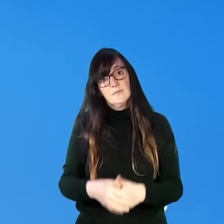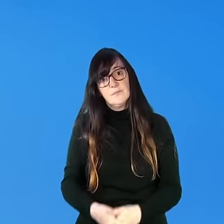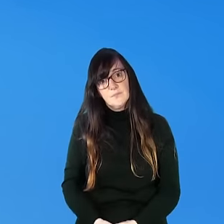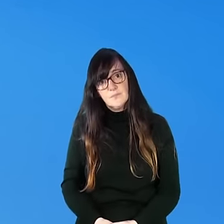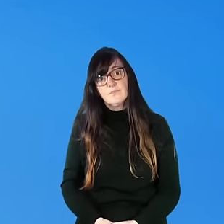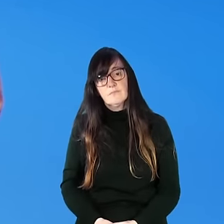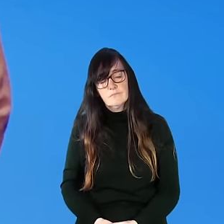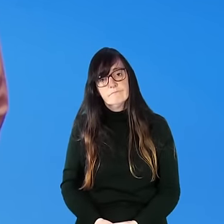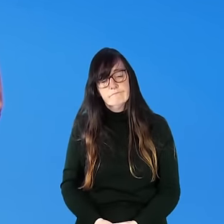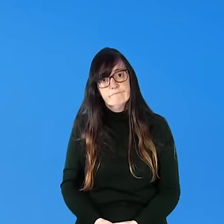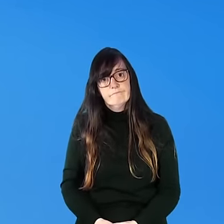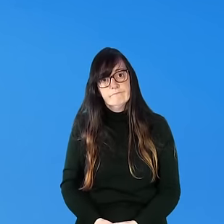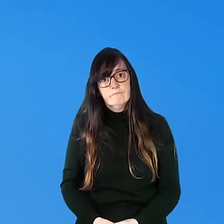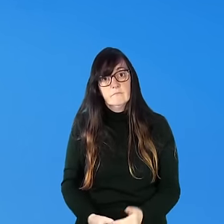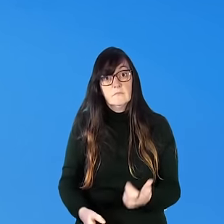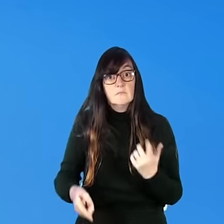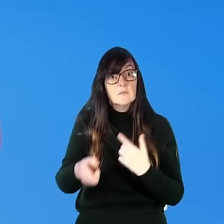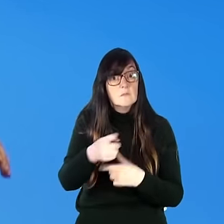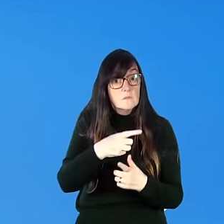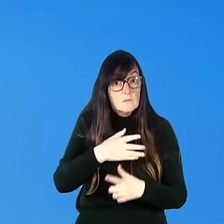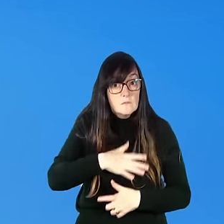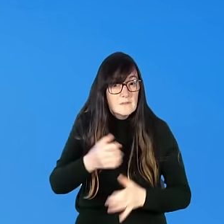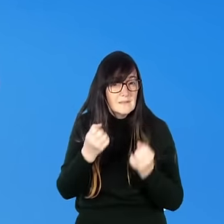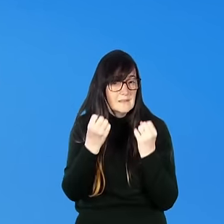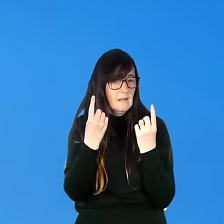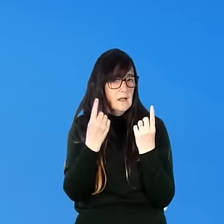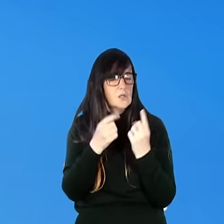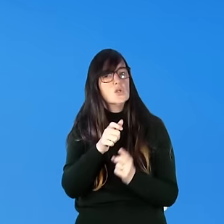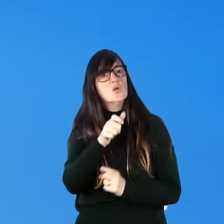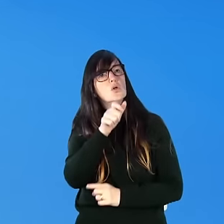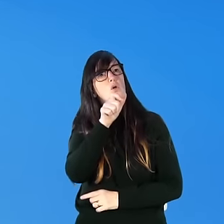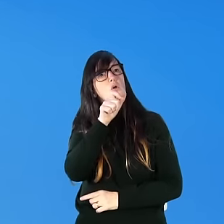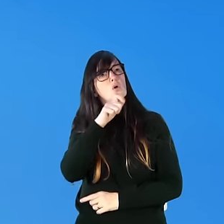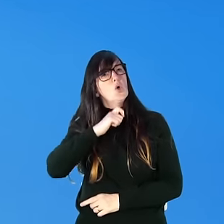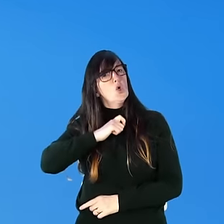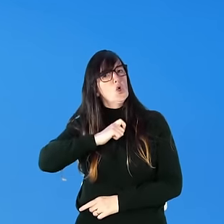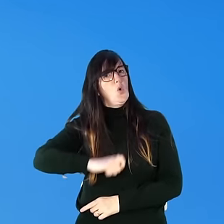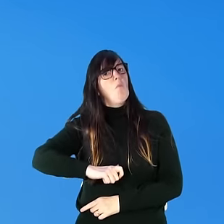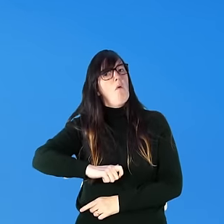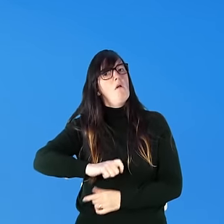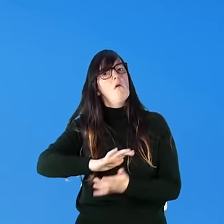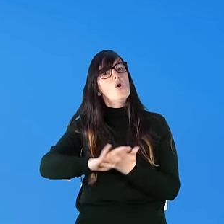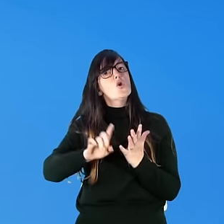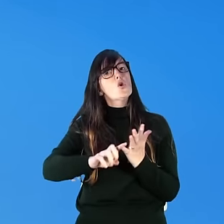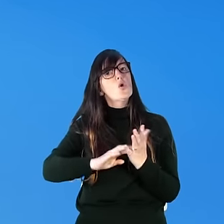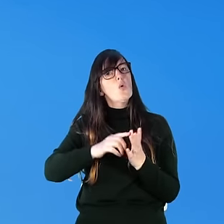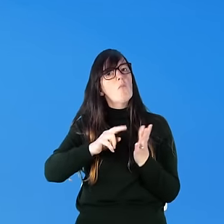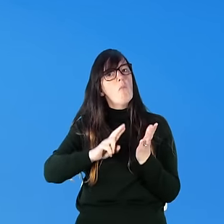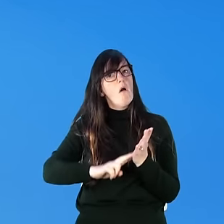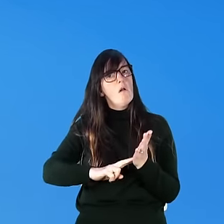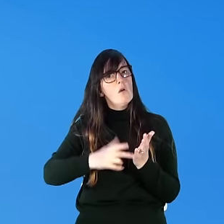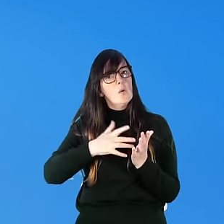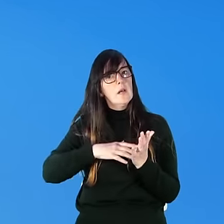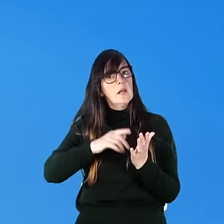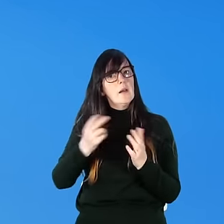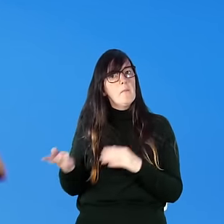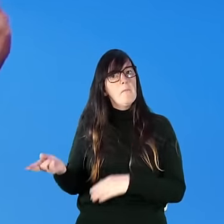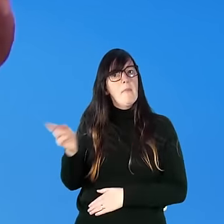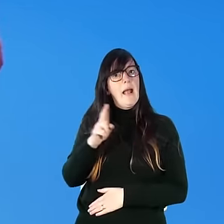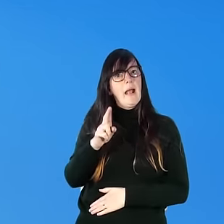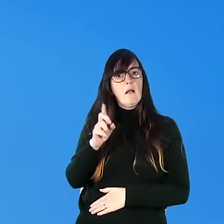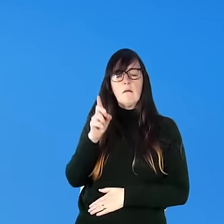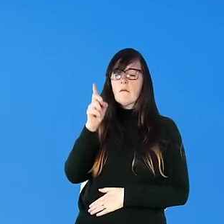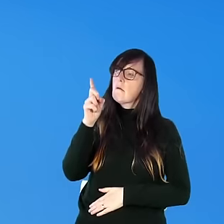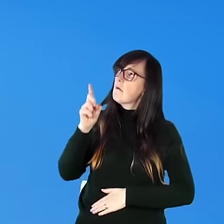If we want to understand what it means to be human, we need to look at the Maker's instructions.